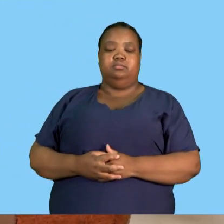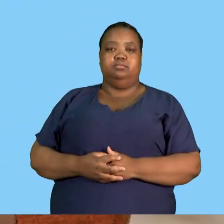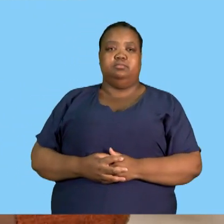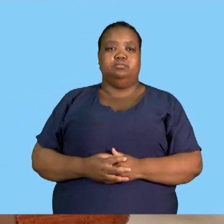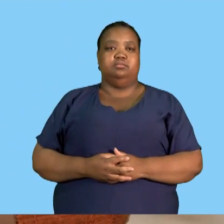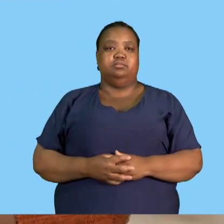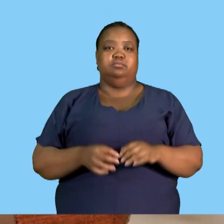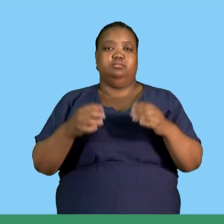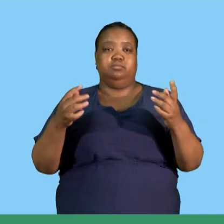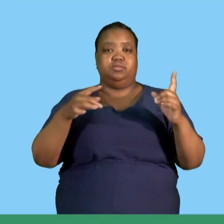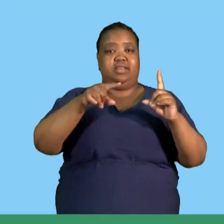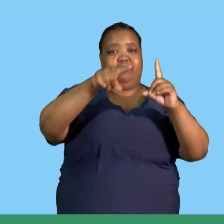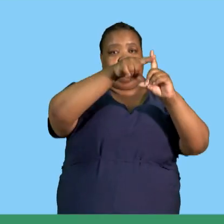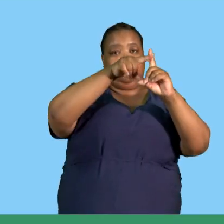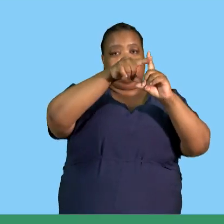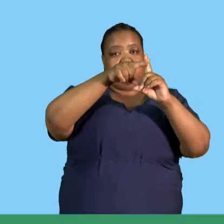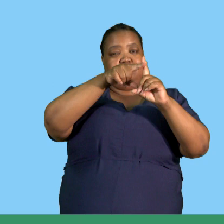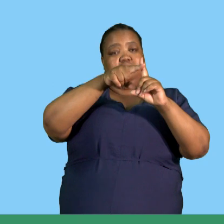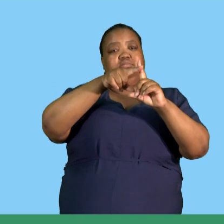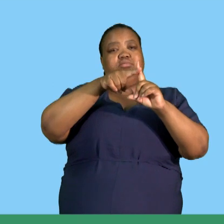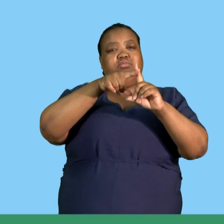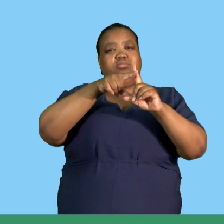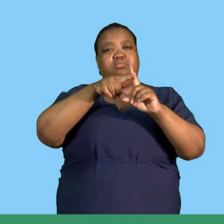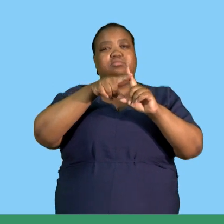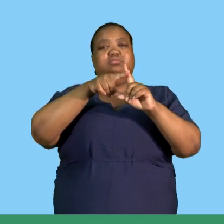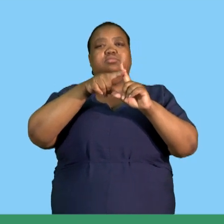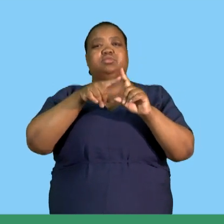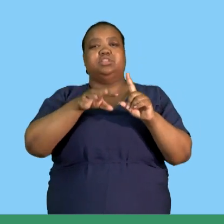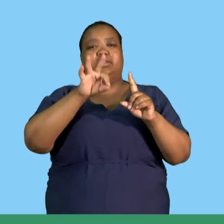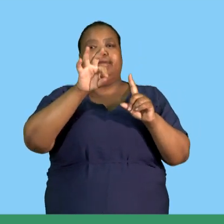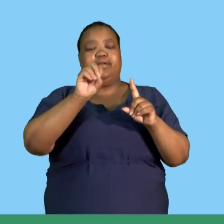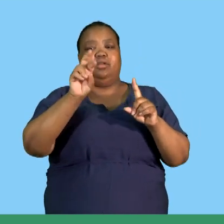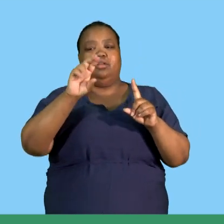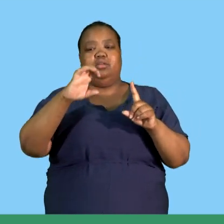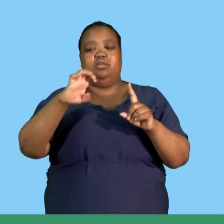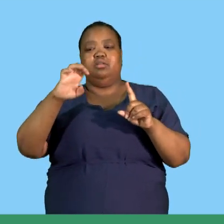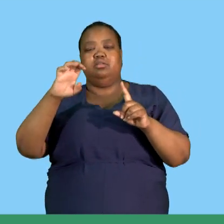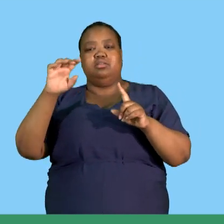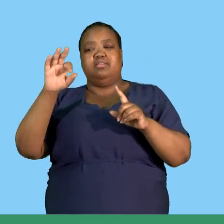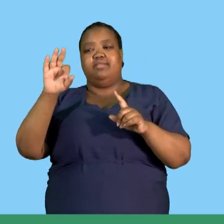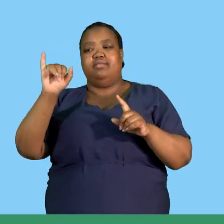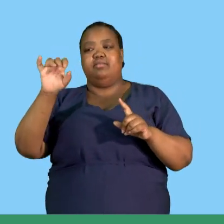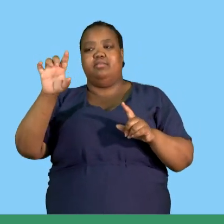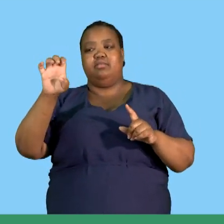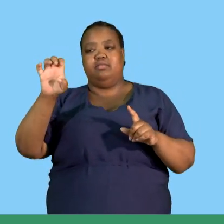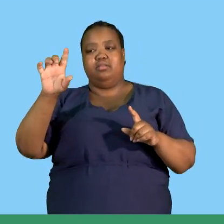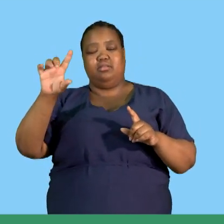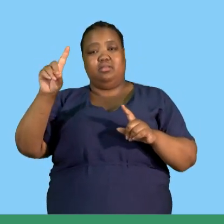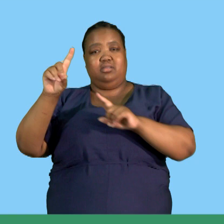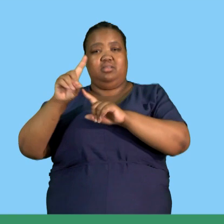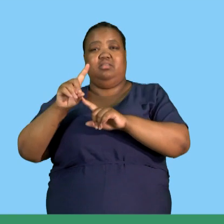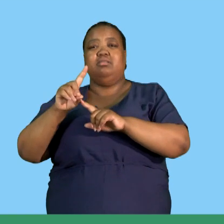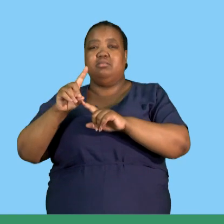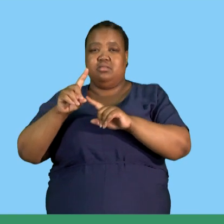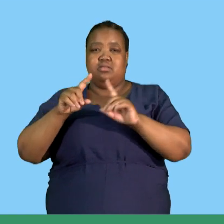question. Discuss the advantages of force field as a problem-solving technique.